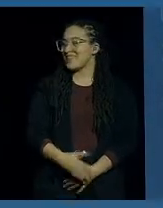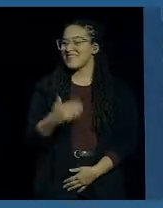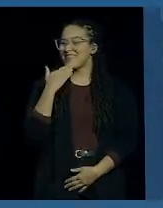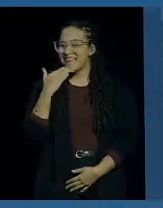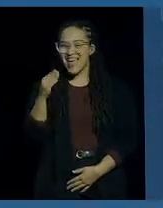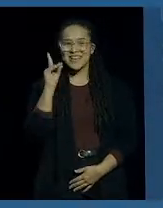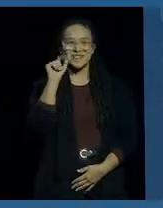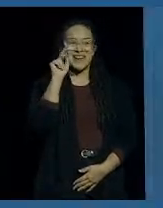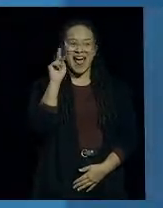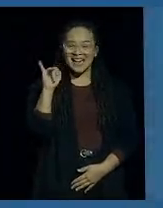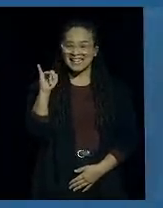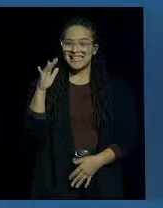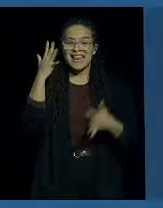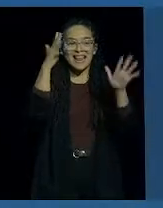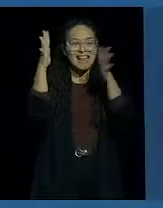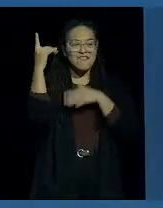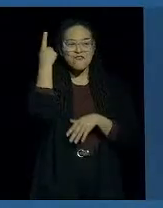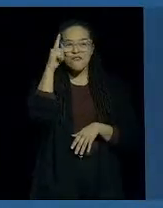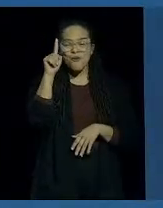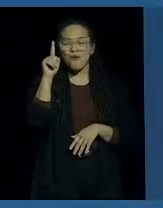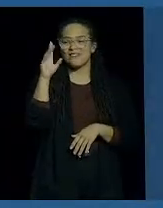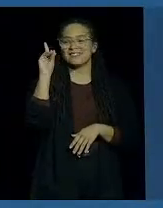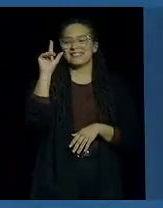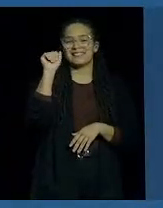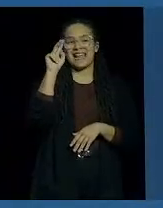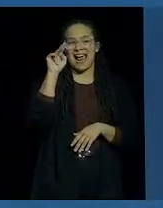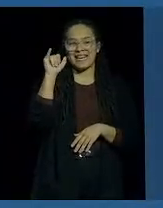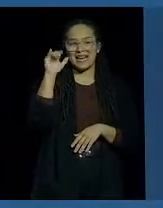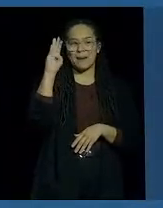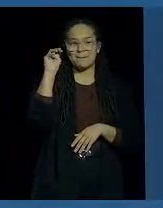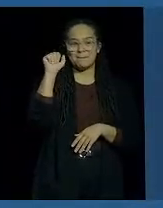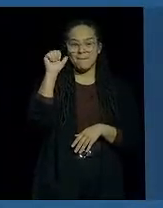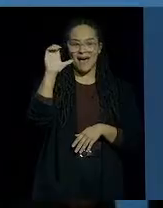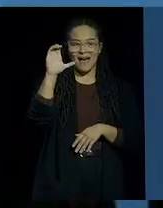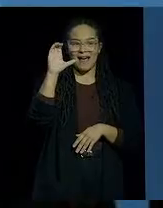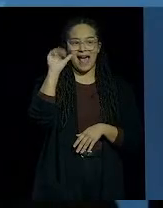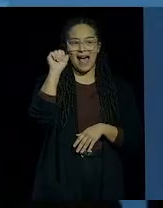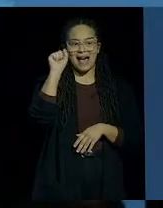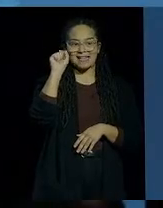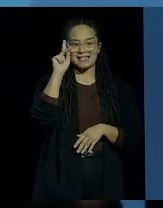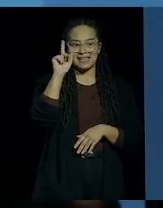Thank you, Danny. Let's have another hand of applause for Danny McCaskill.